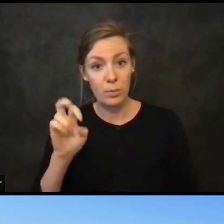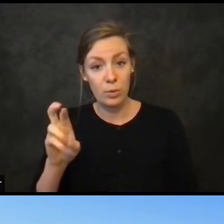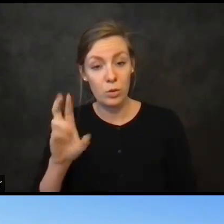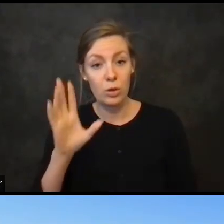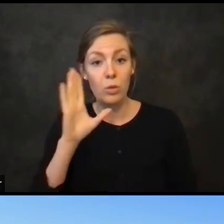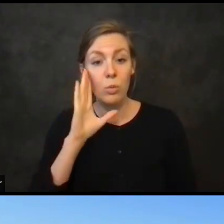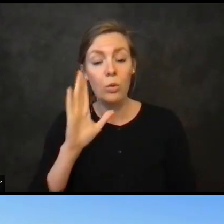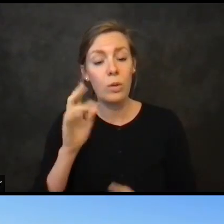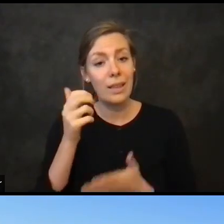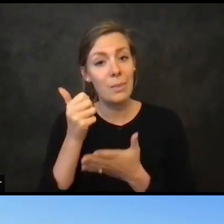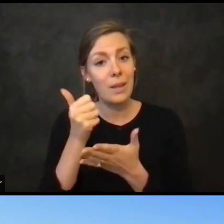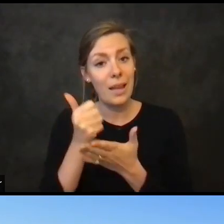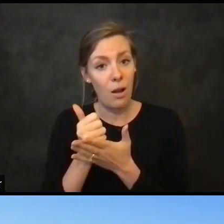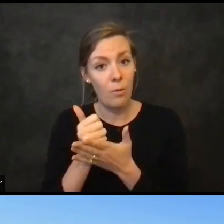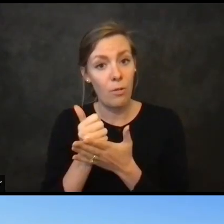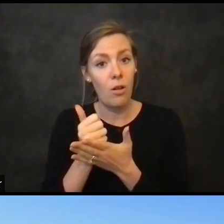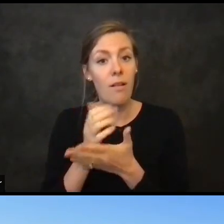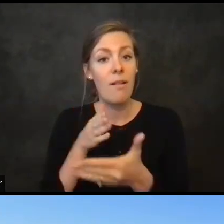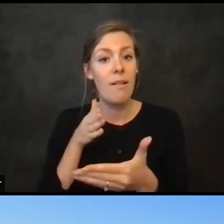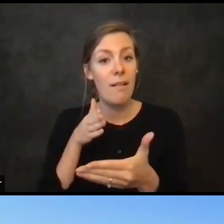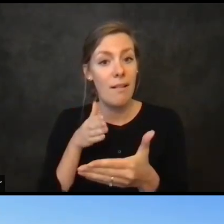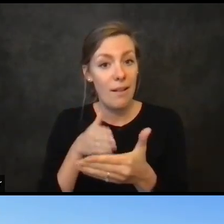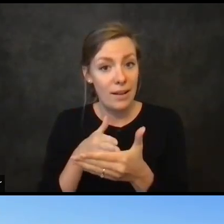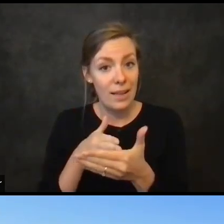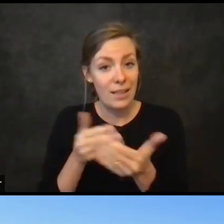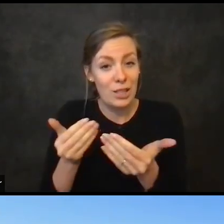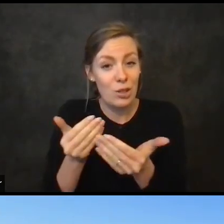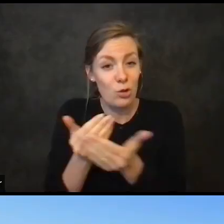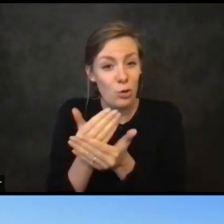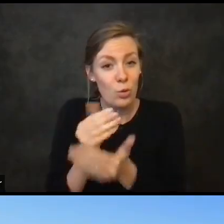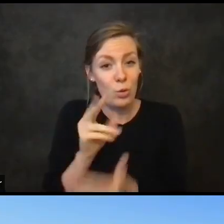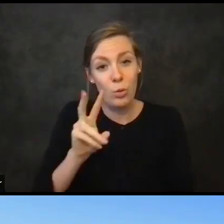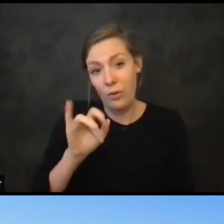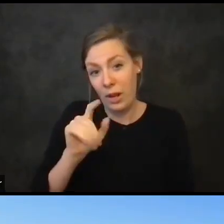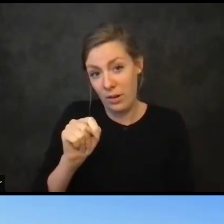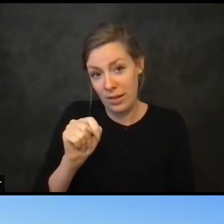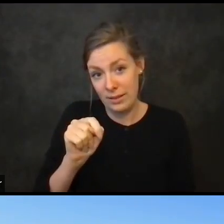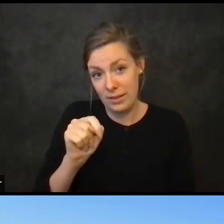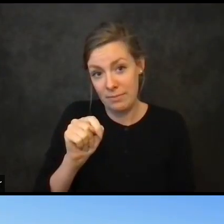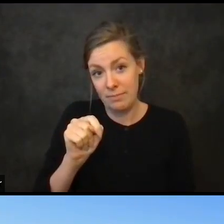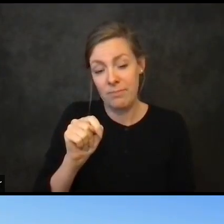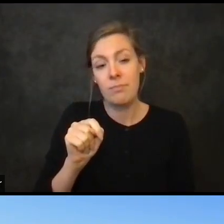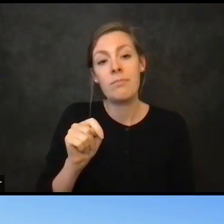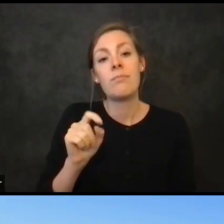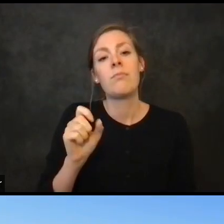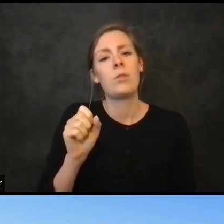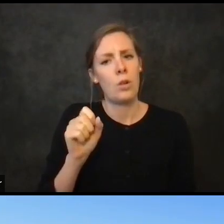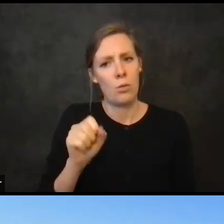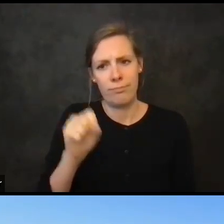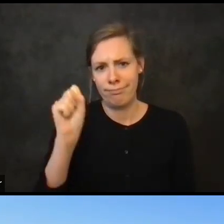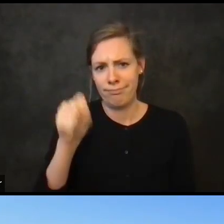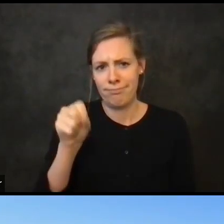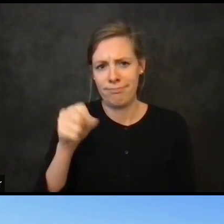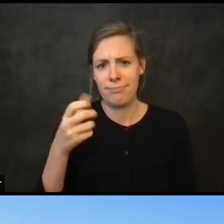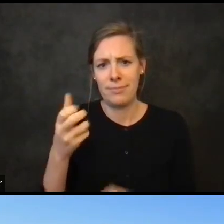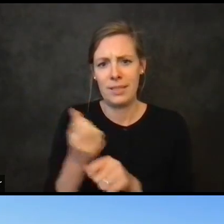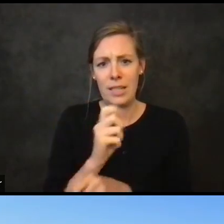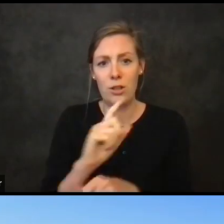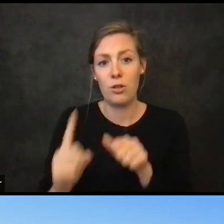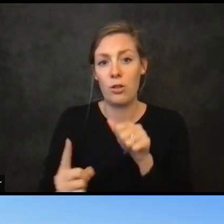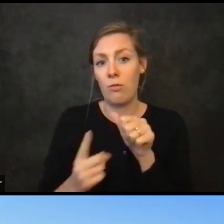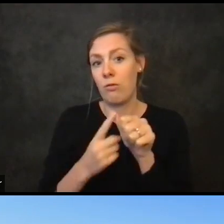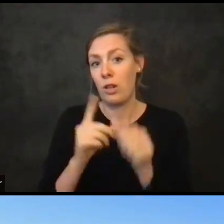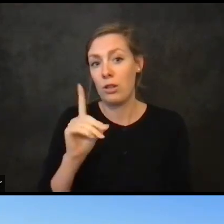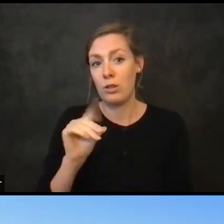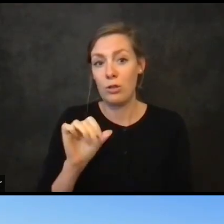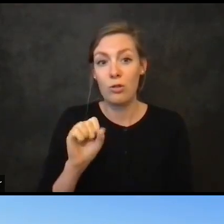really helpful, even against the Omicron variant. So absolutely get your first dose if you